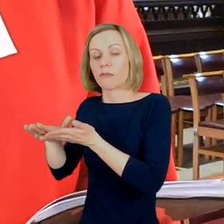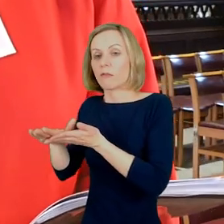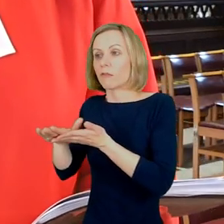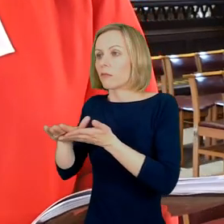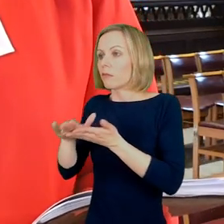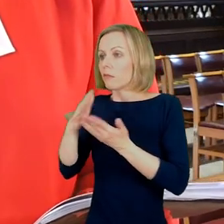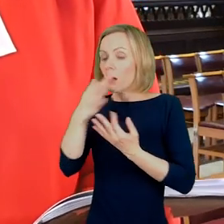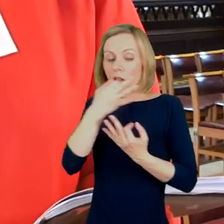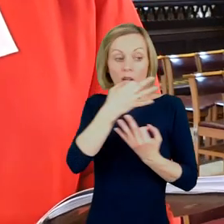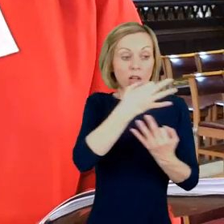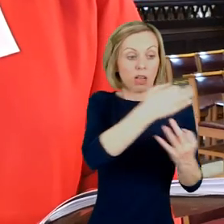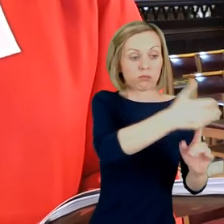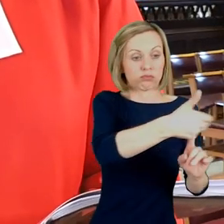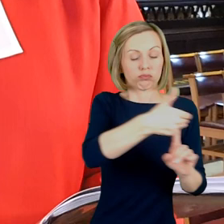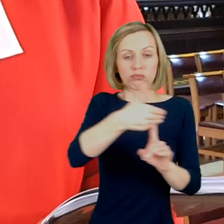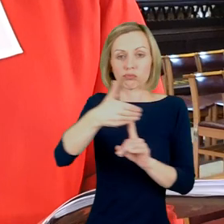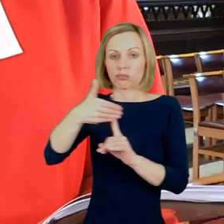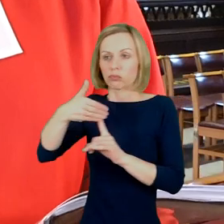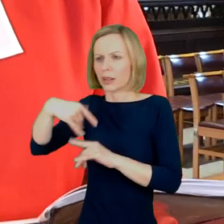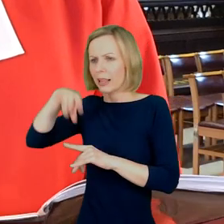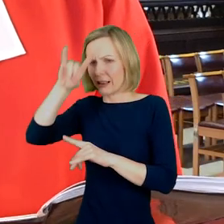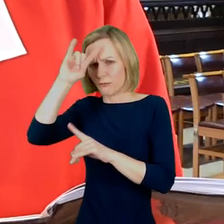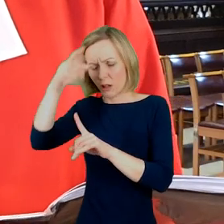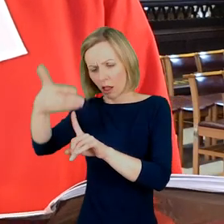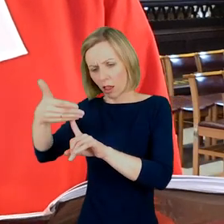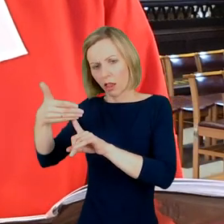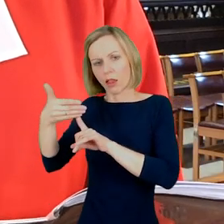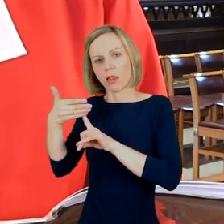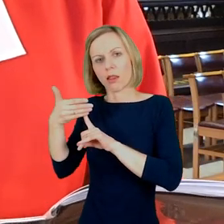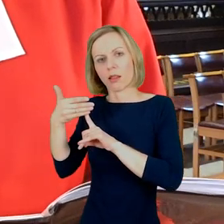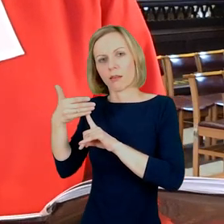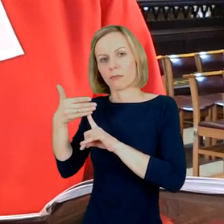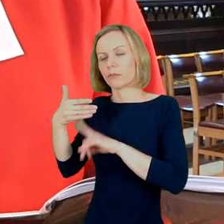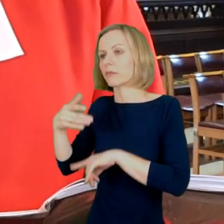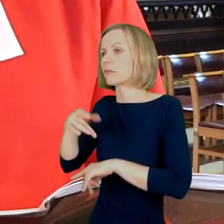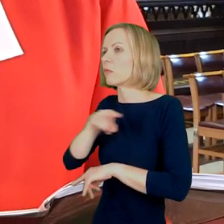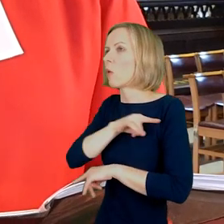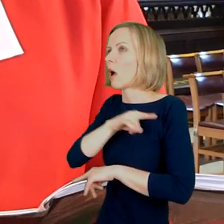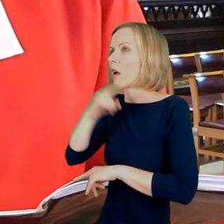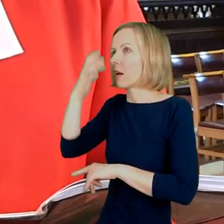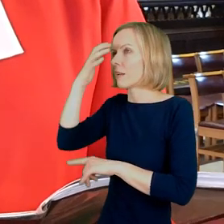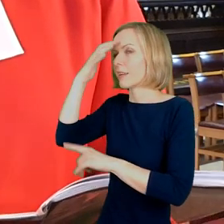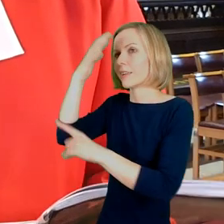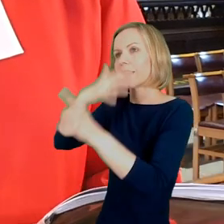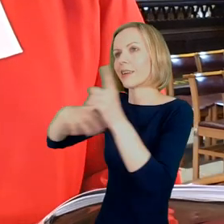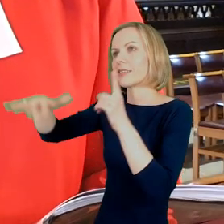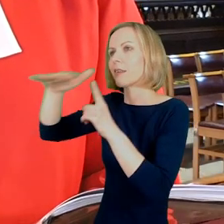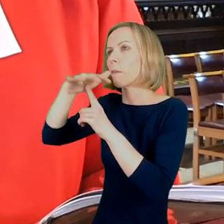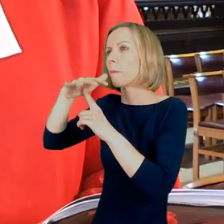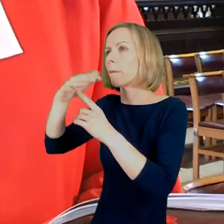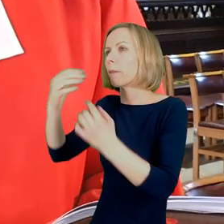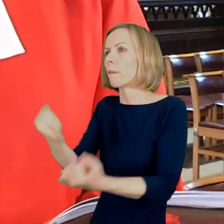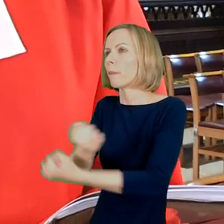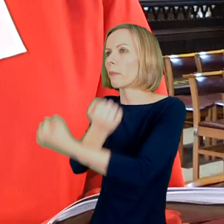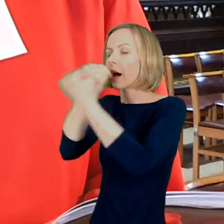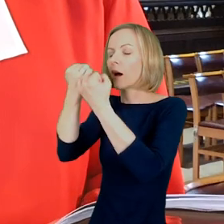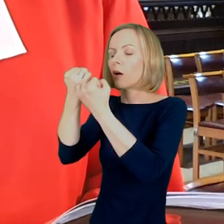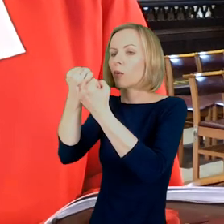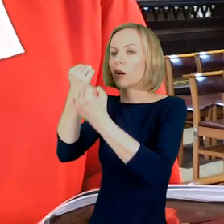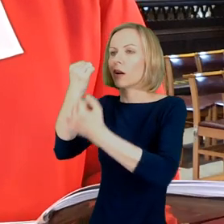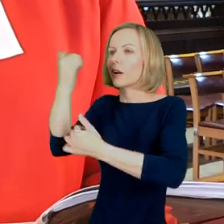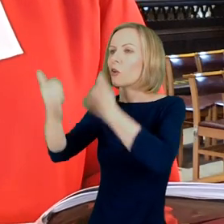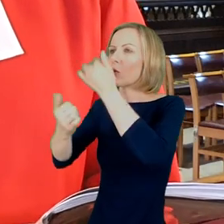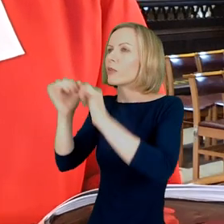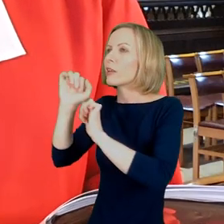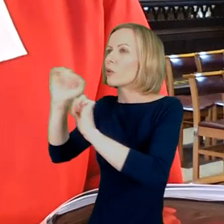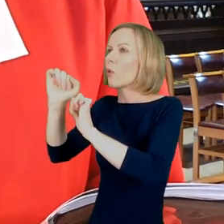And lead us not into temptation, but deliver us from evil. For thine is the kingdom, the power